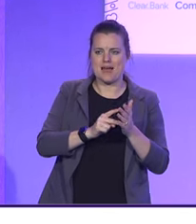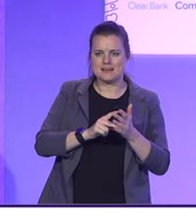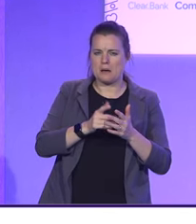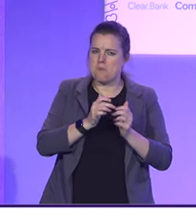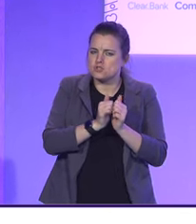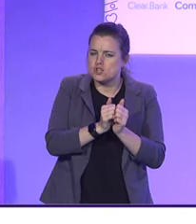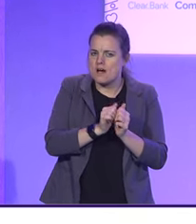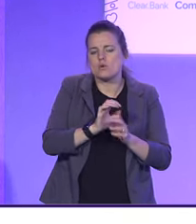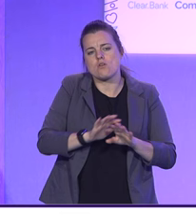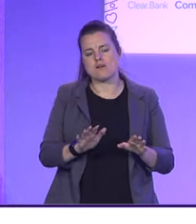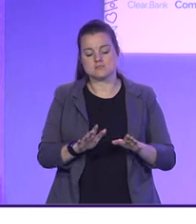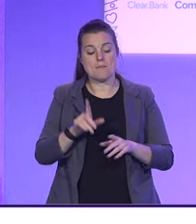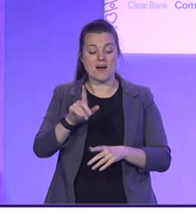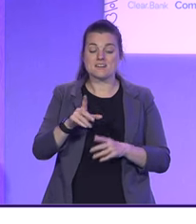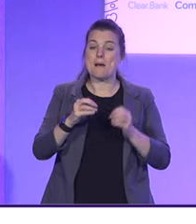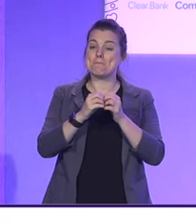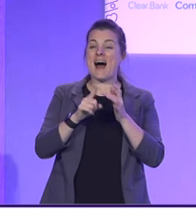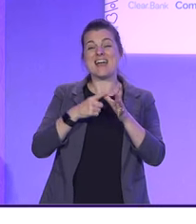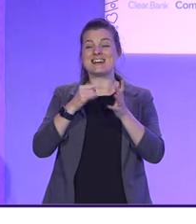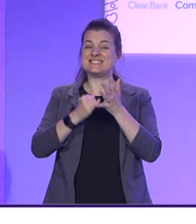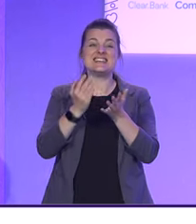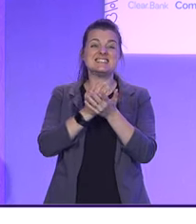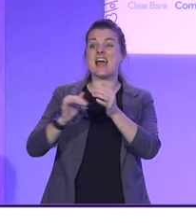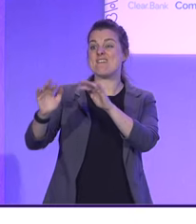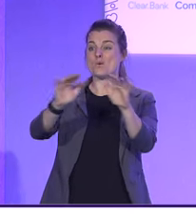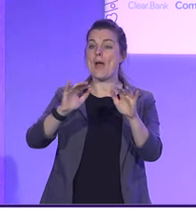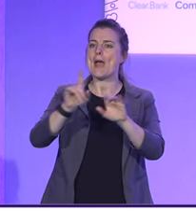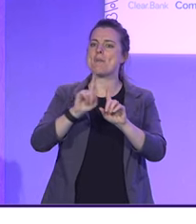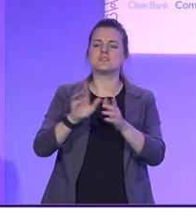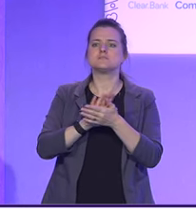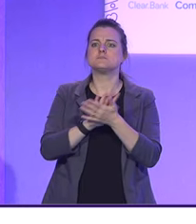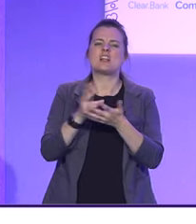also, biases are everywhere, but it doesn't mean you are let off the hook.